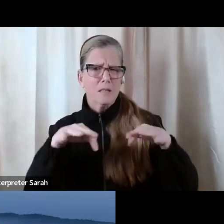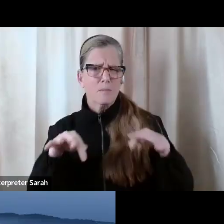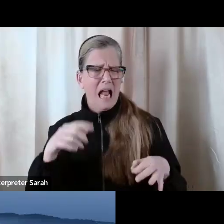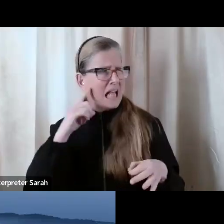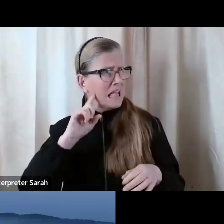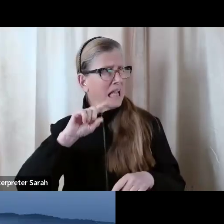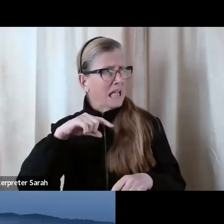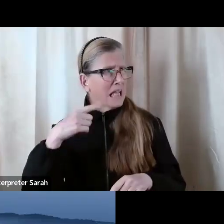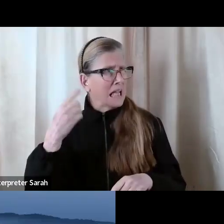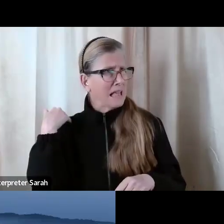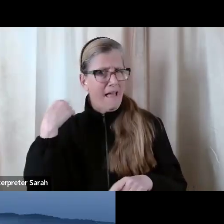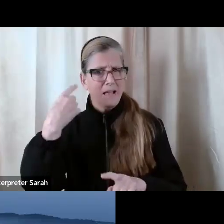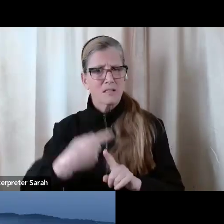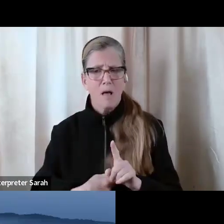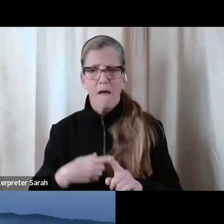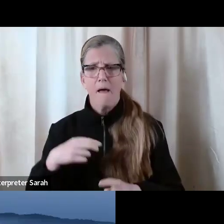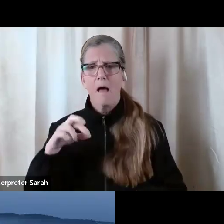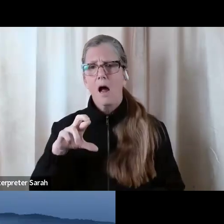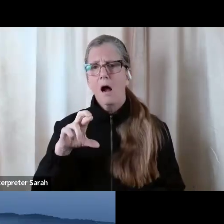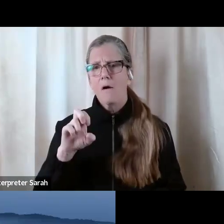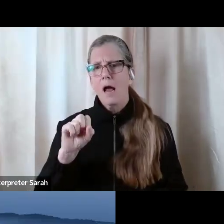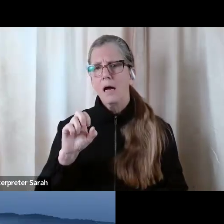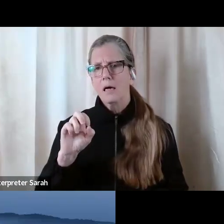month, in resolution